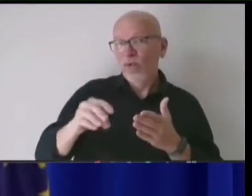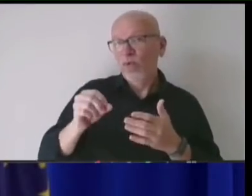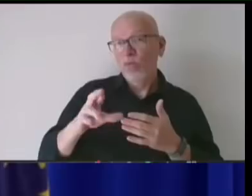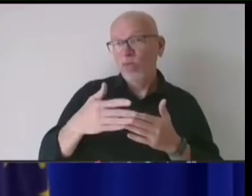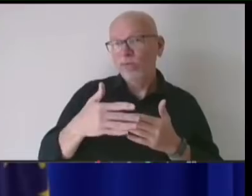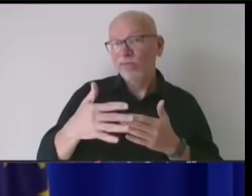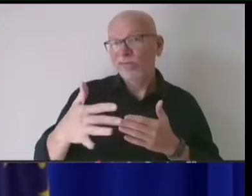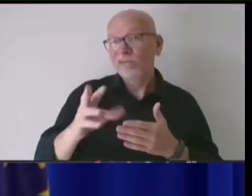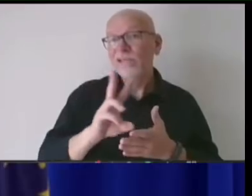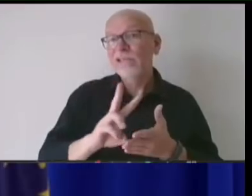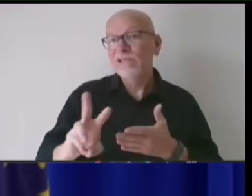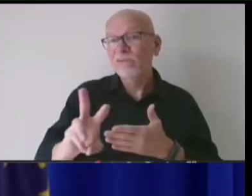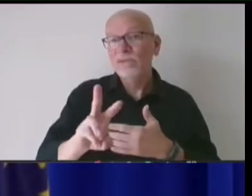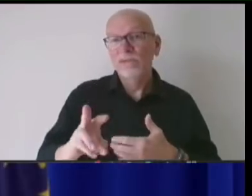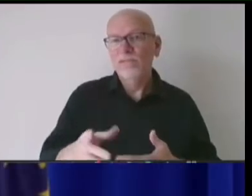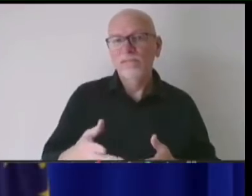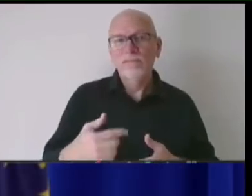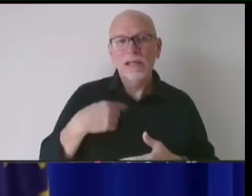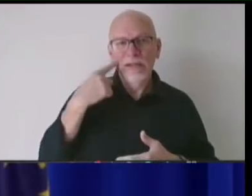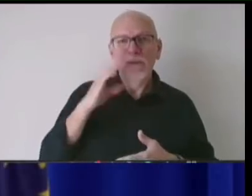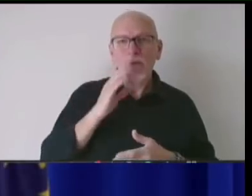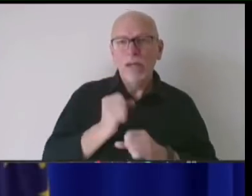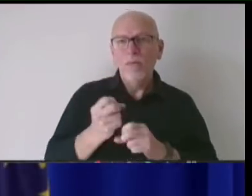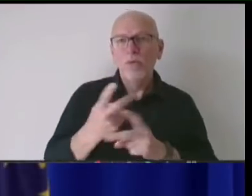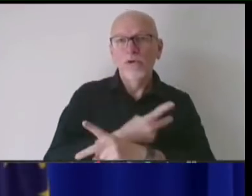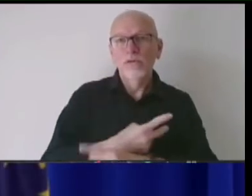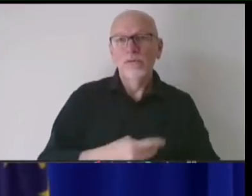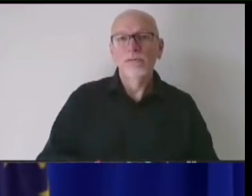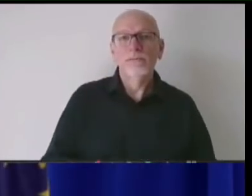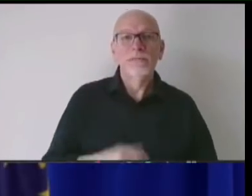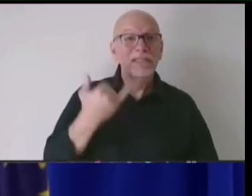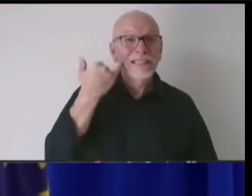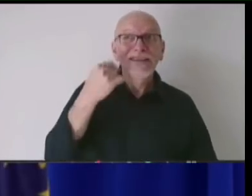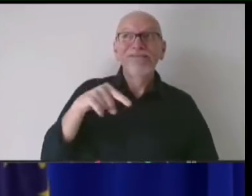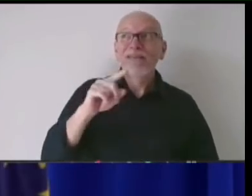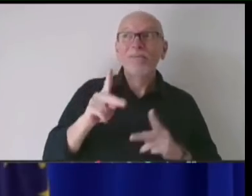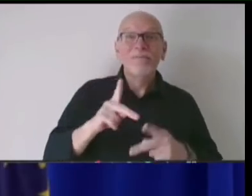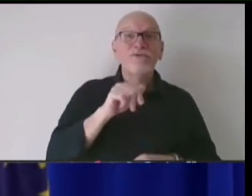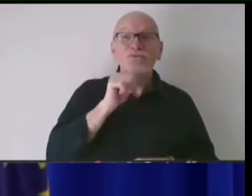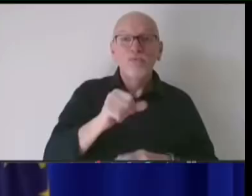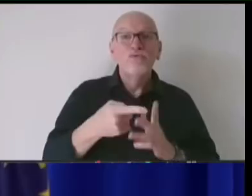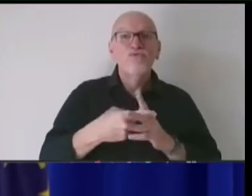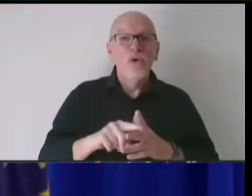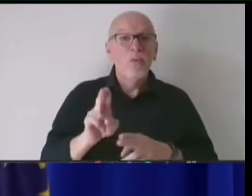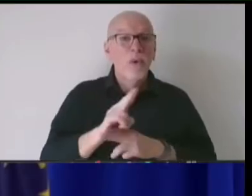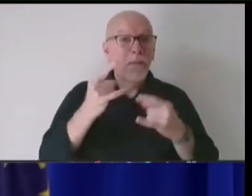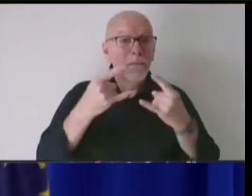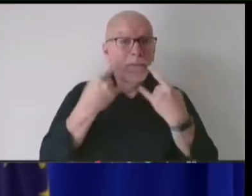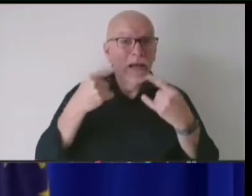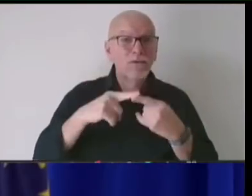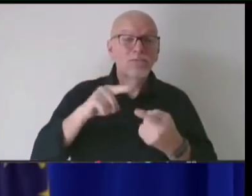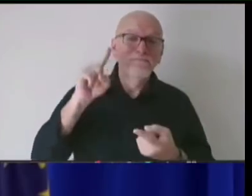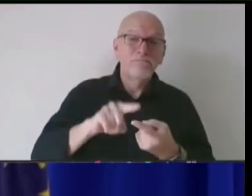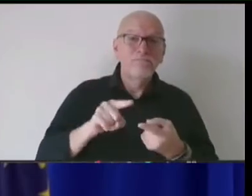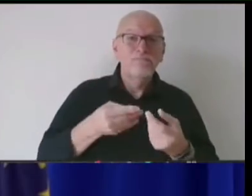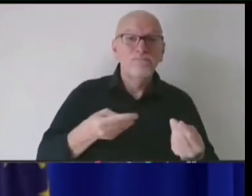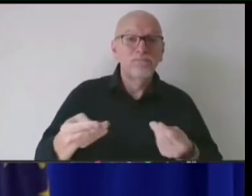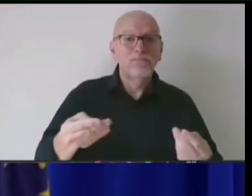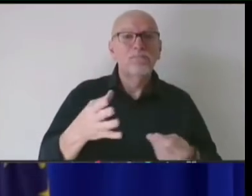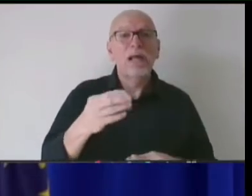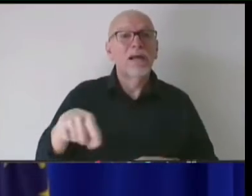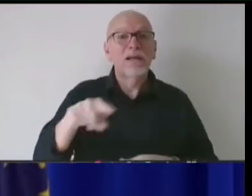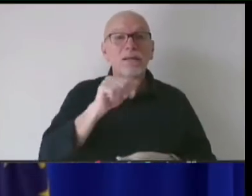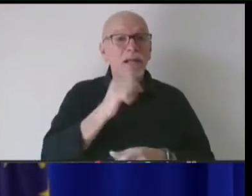6 weeks, no, things are going to get worse. If Hoosiers do not start wearing masks to prevent transmission and more Hoosiers don't